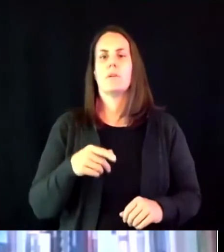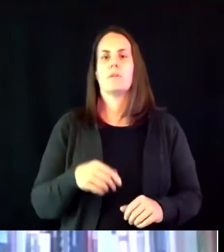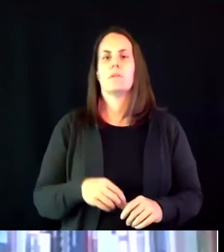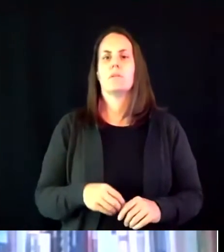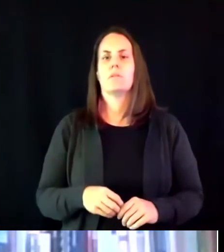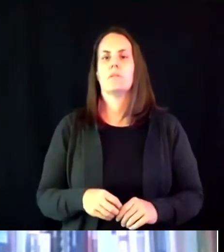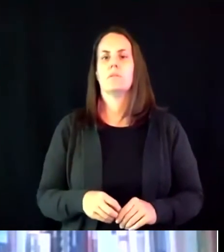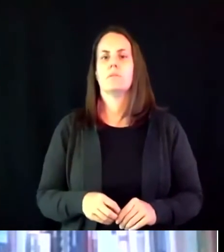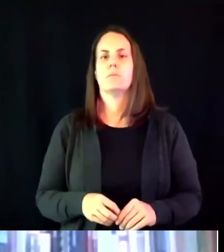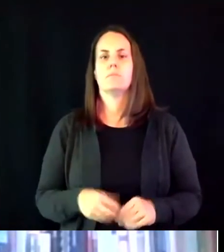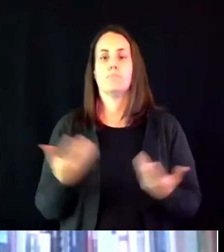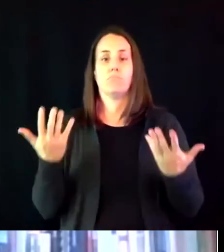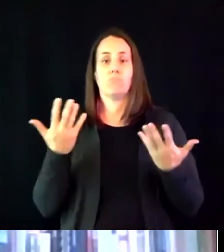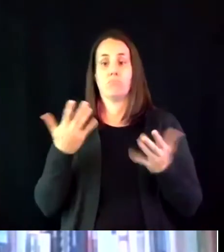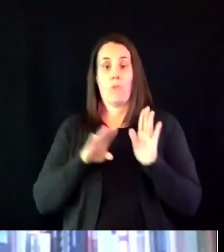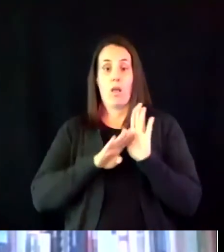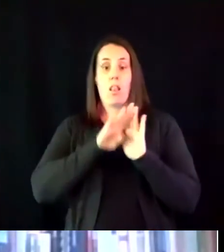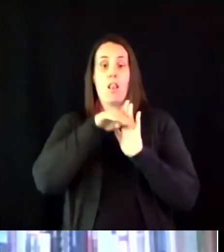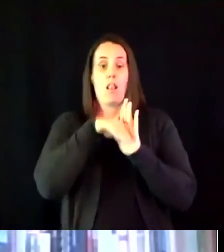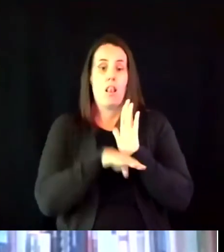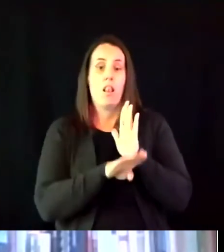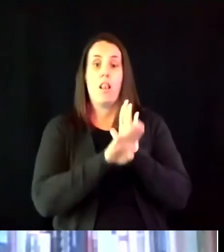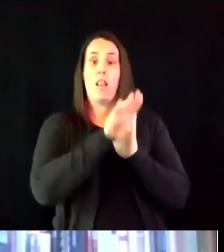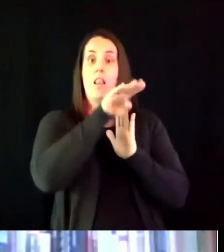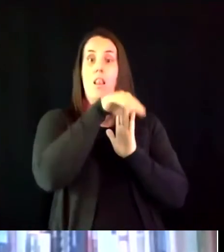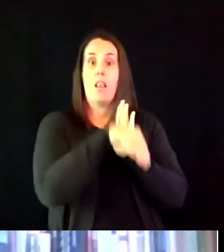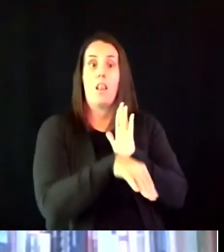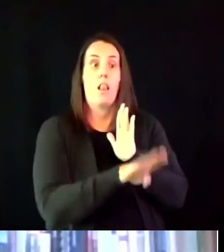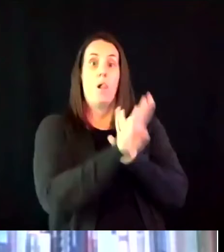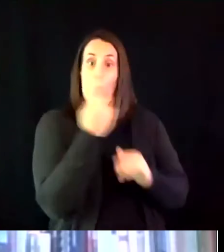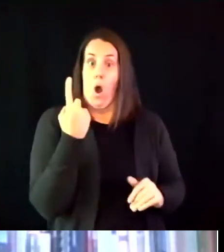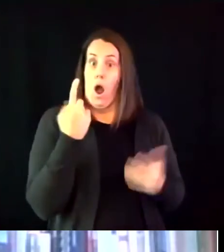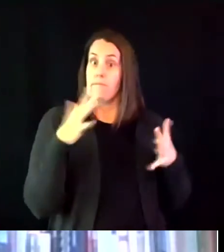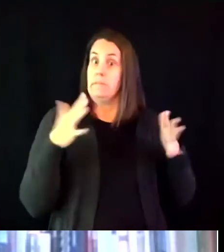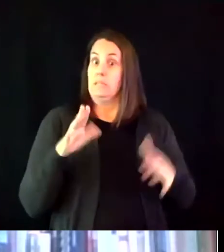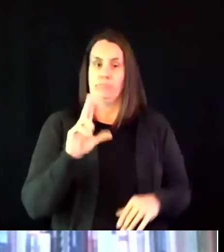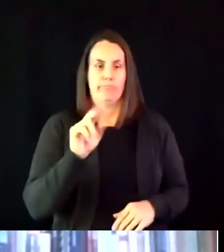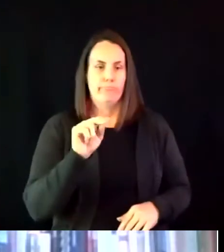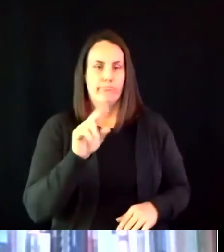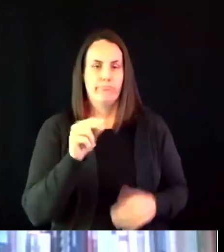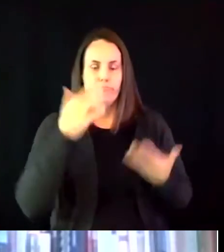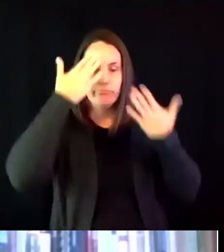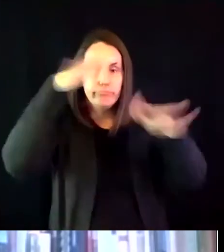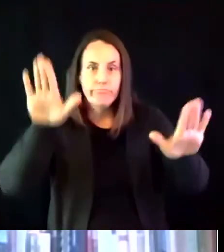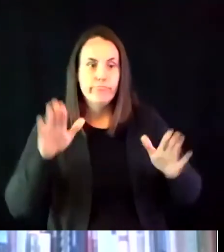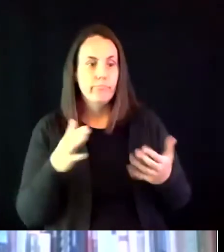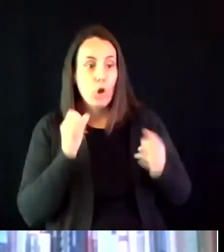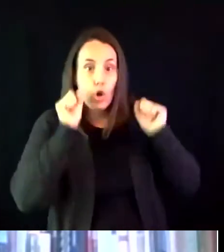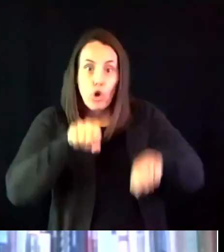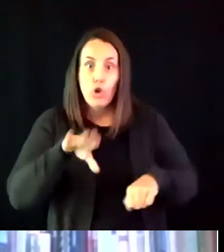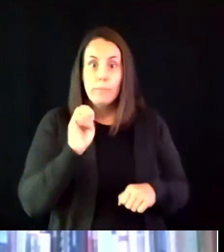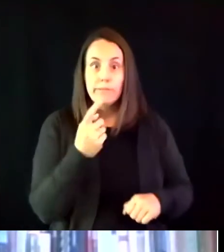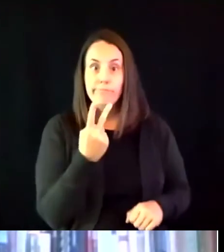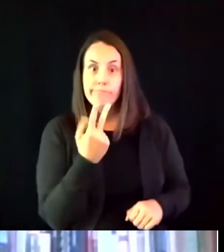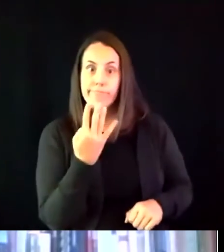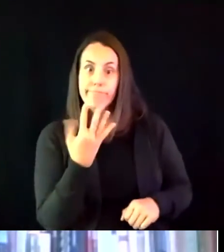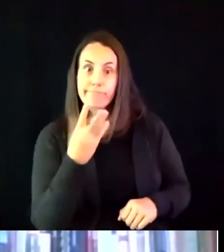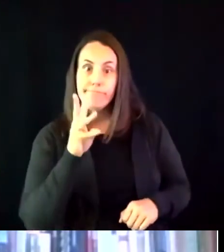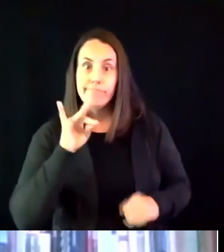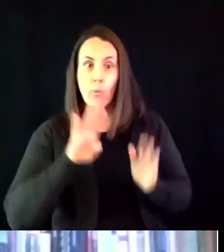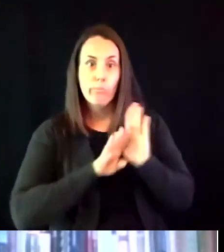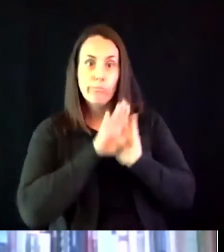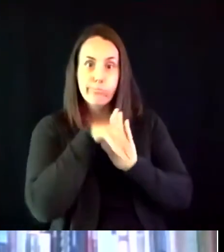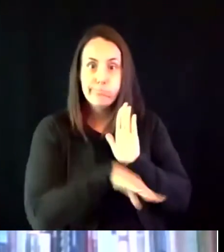that we need, as Deb has said, we need to be prepared. Again, we can mothball